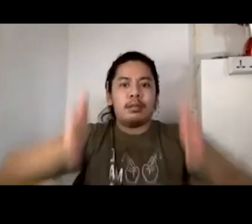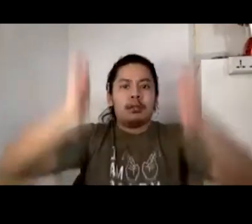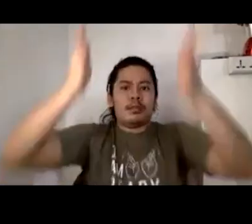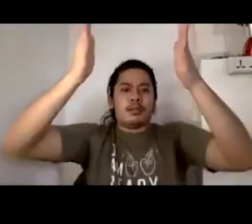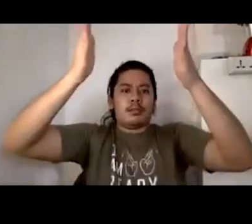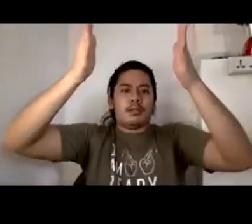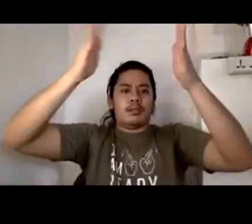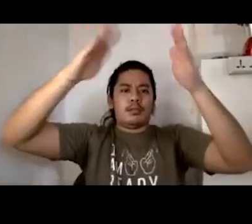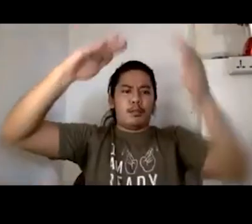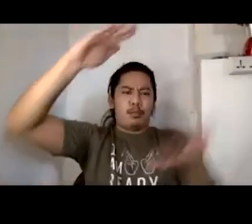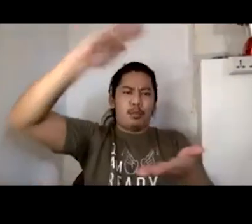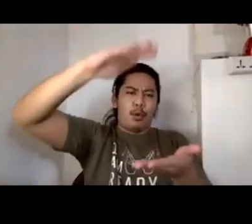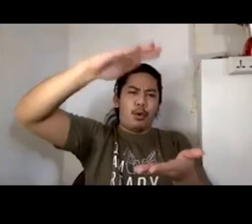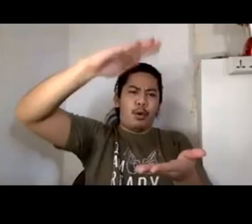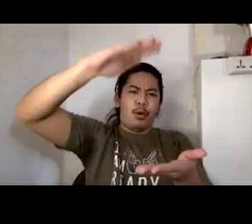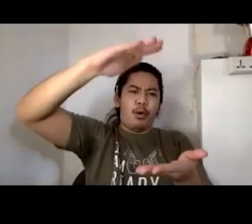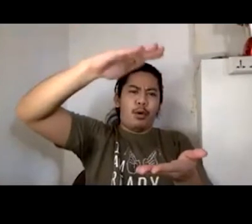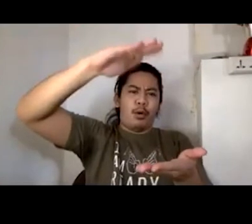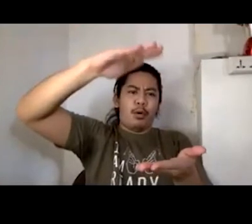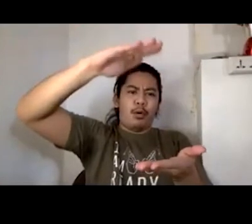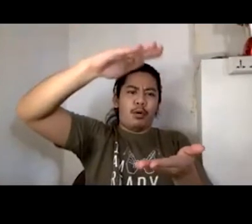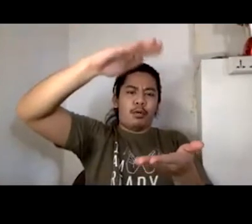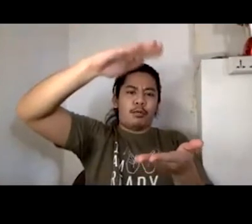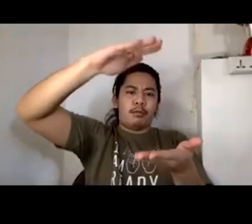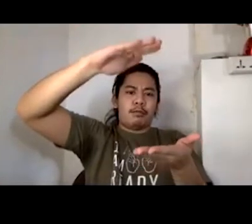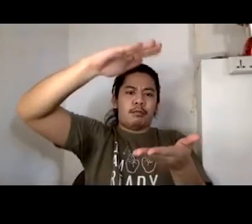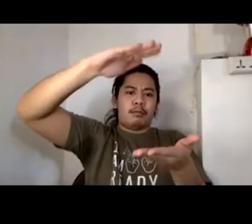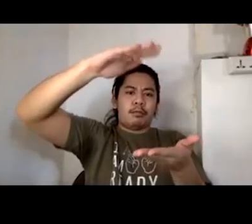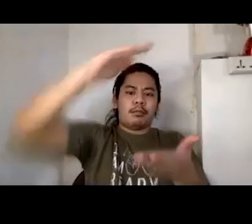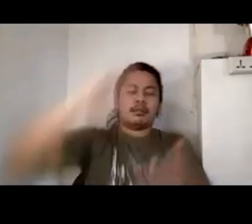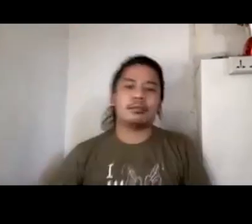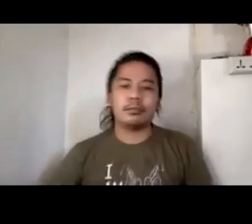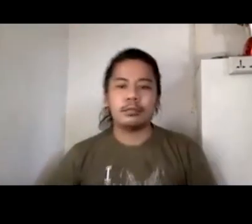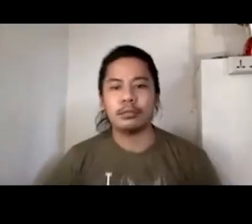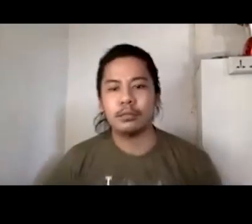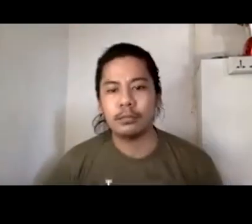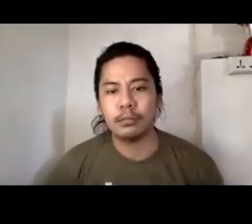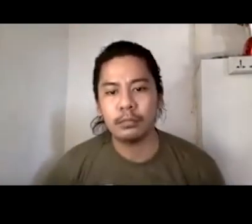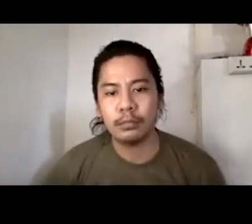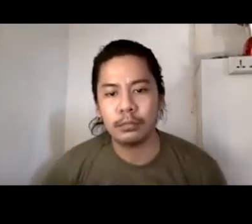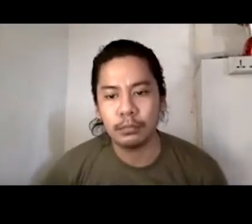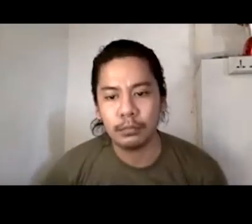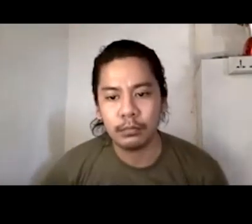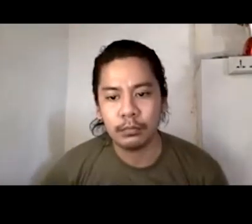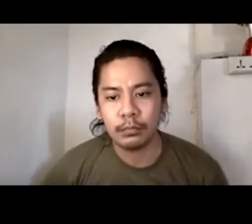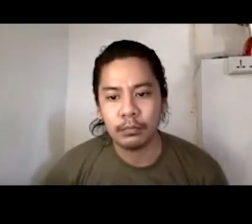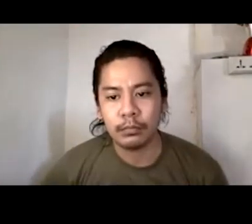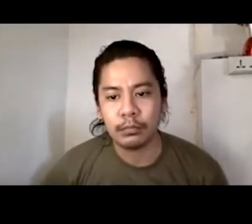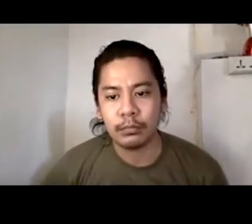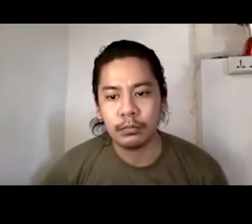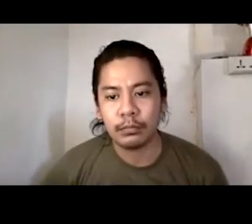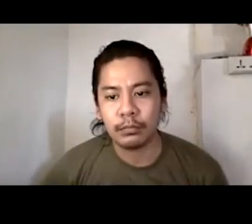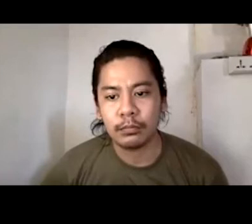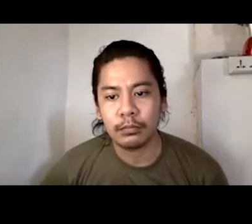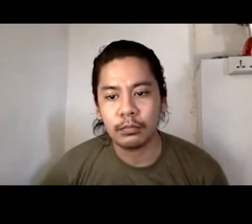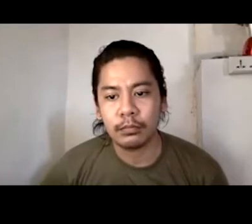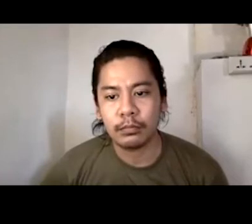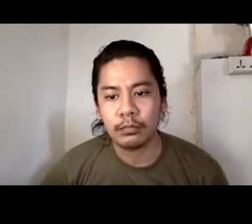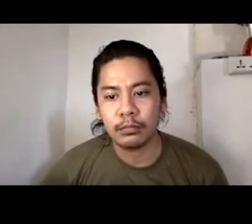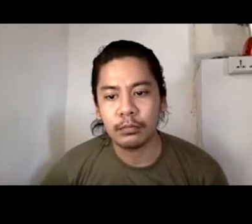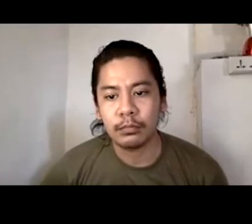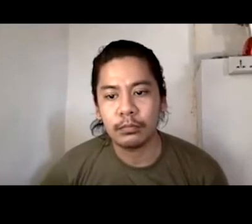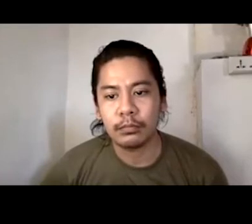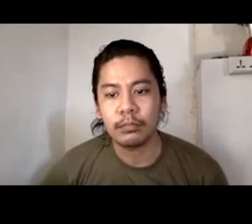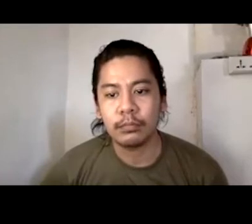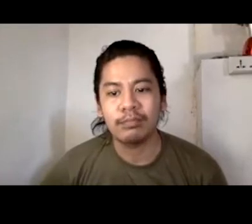so you would use two Building, hands. yeah. Okay, so then I would put